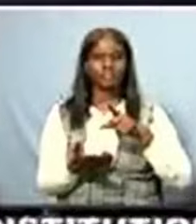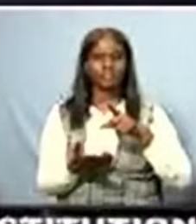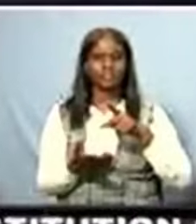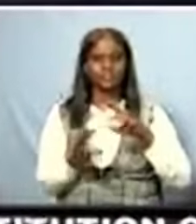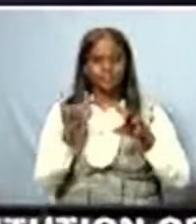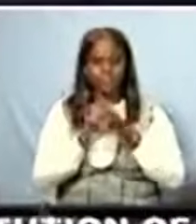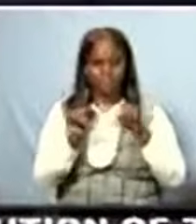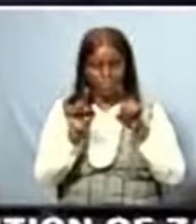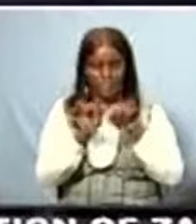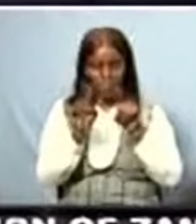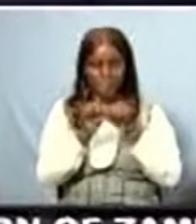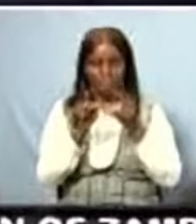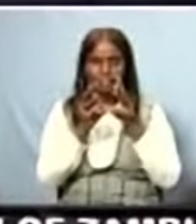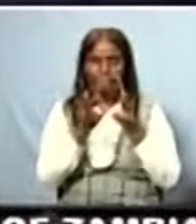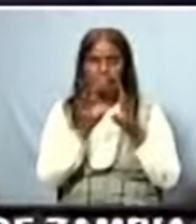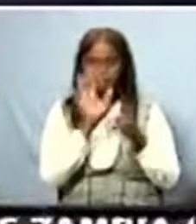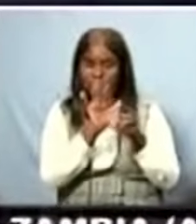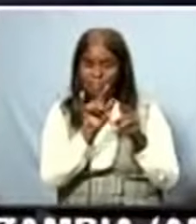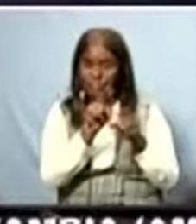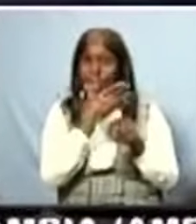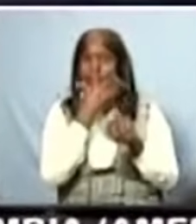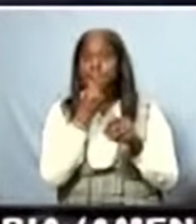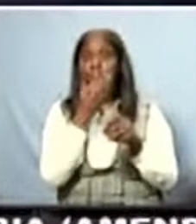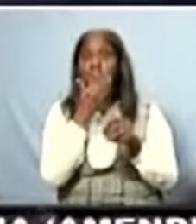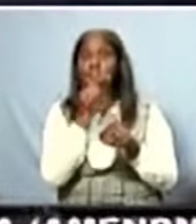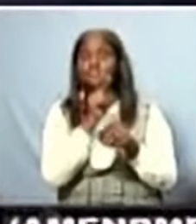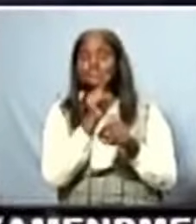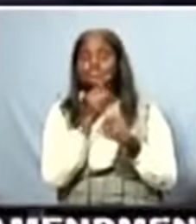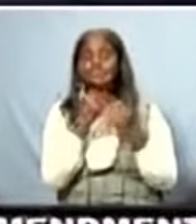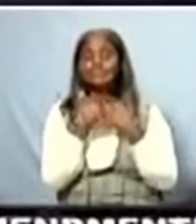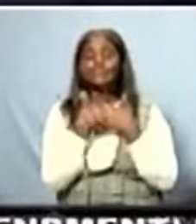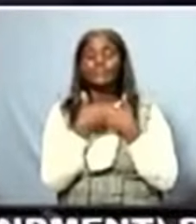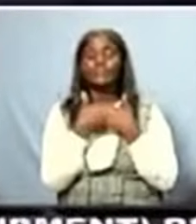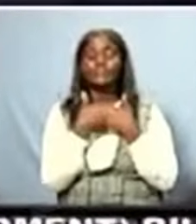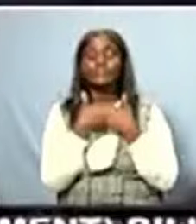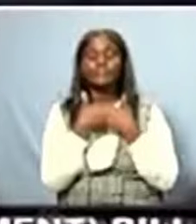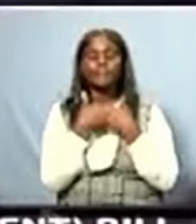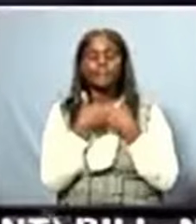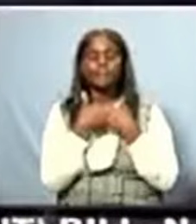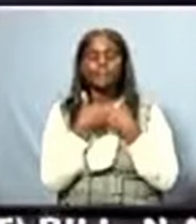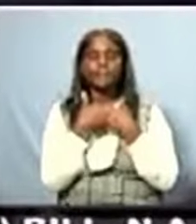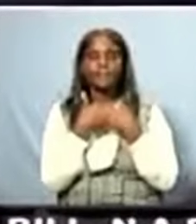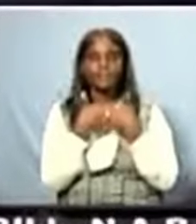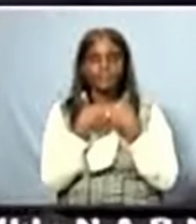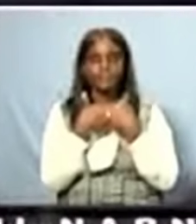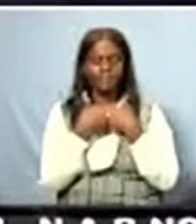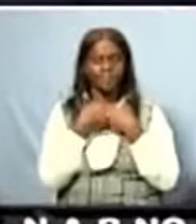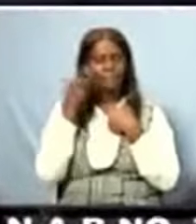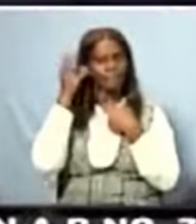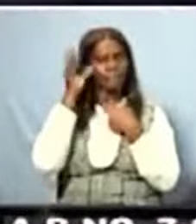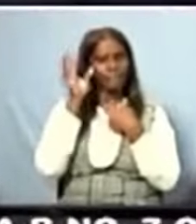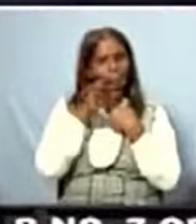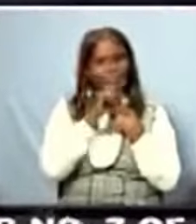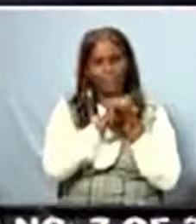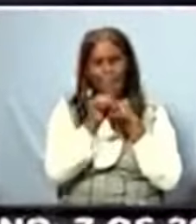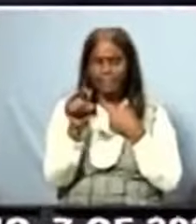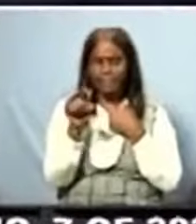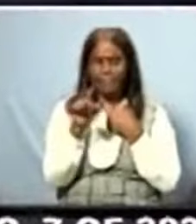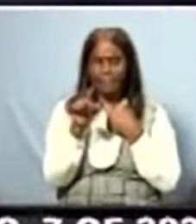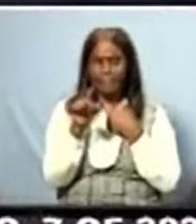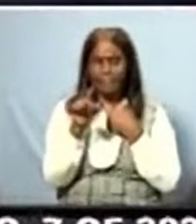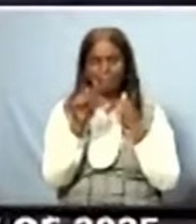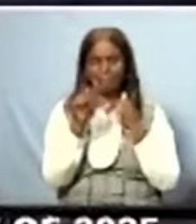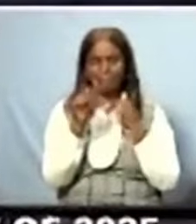In the submission, the Commission has taken note that the